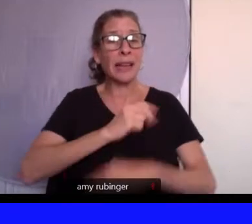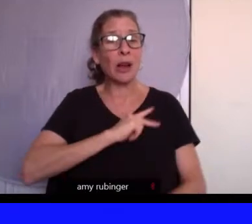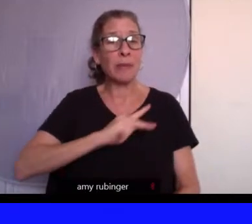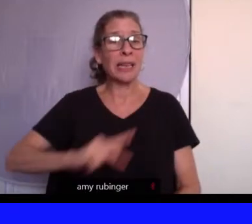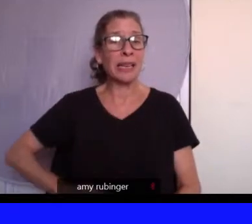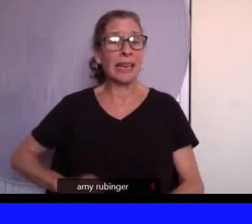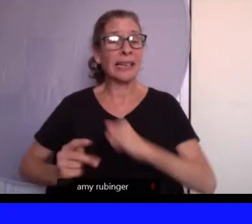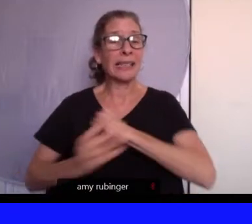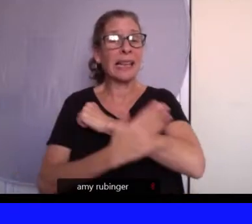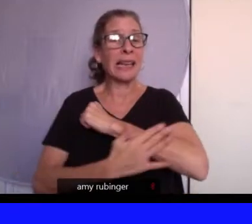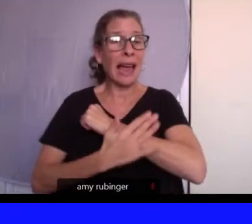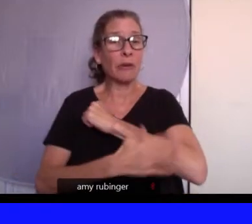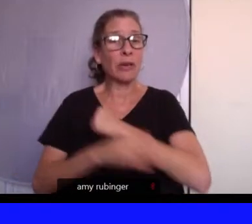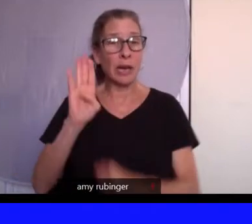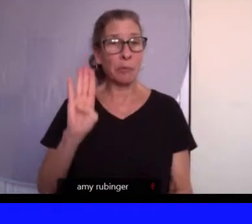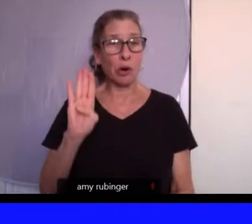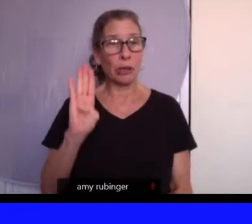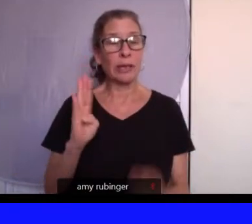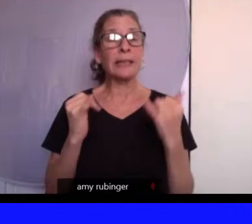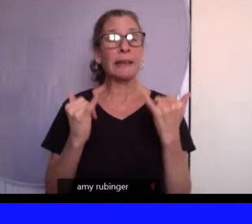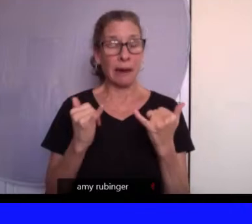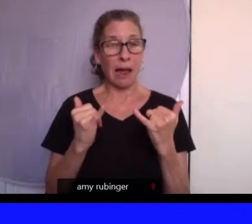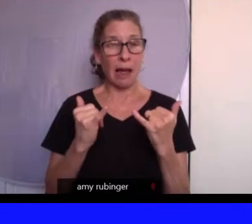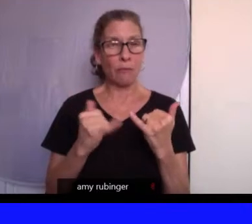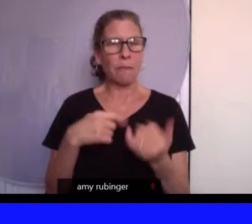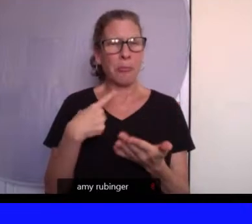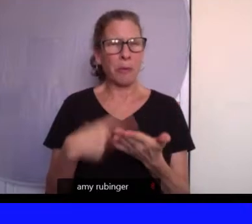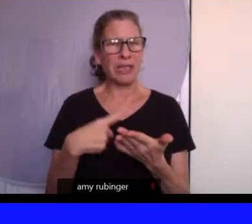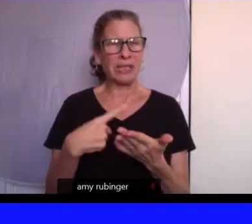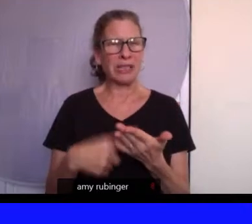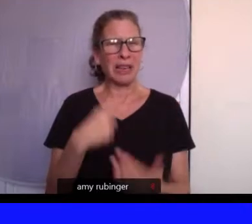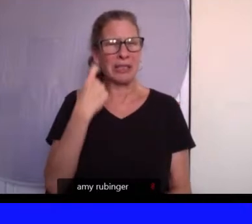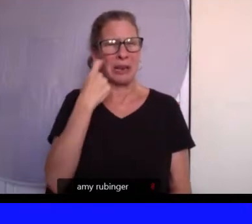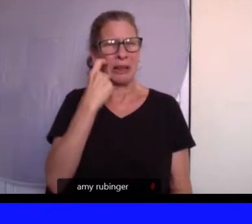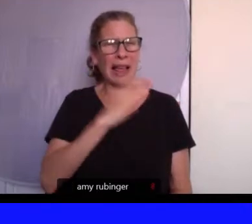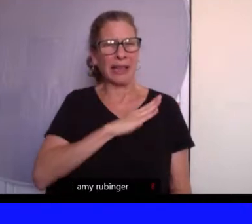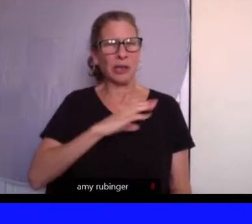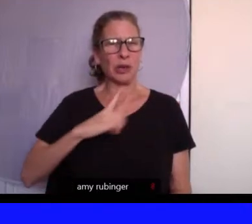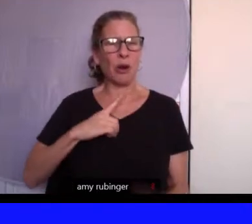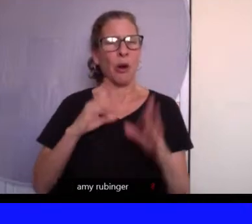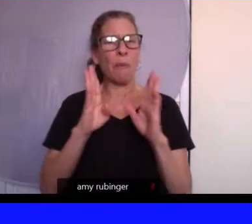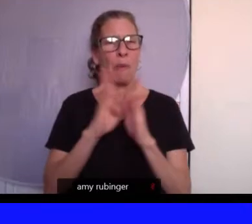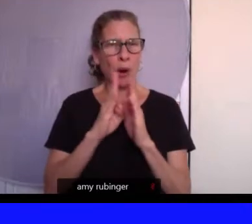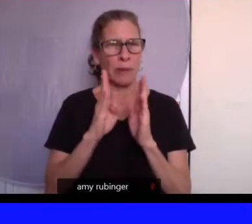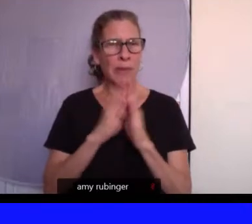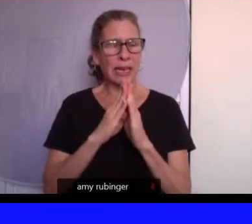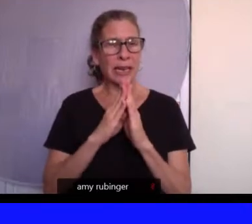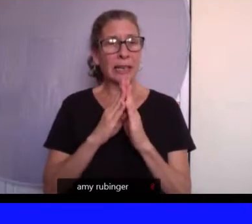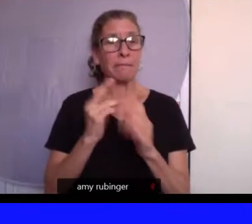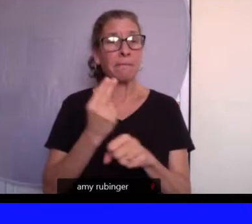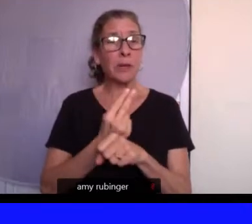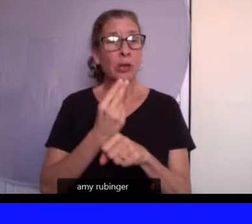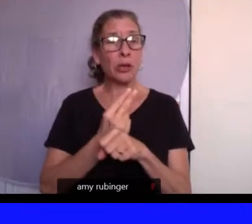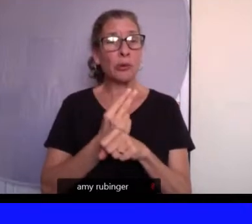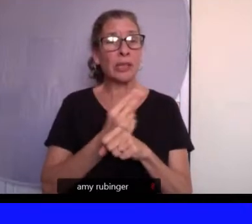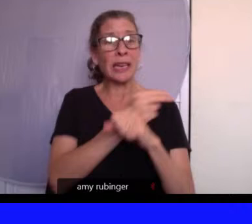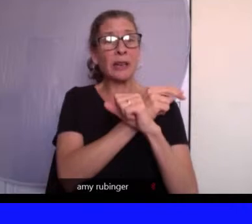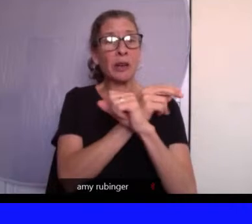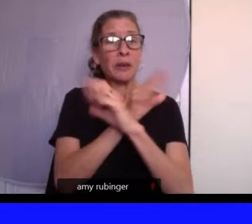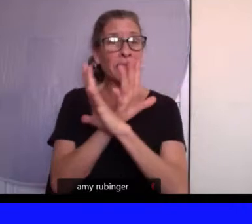have worked on, and I can stop there. And partnering with BH is an important area. That's it for